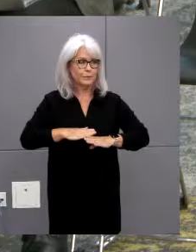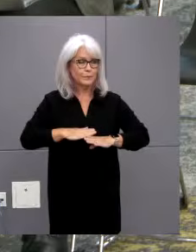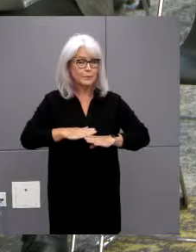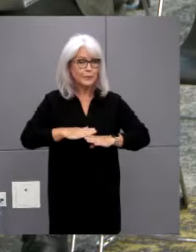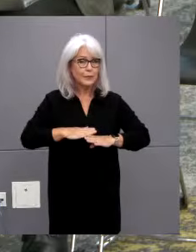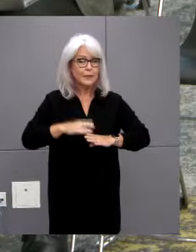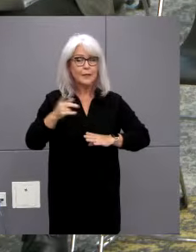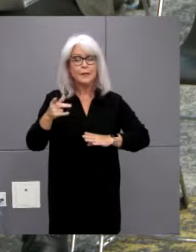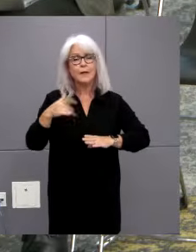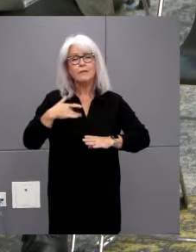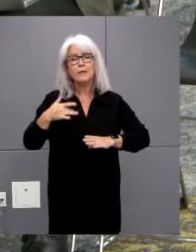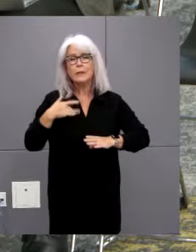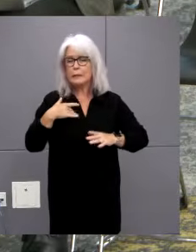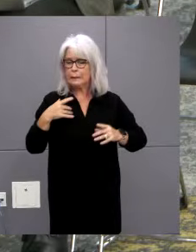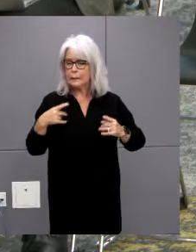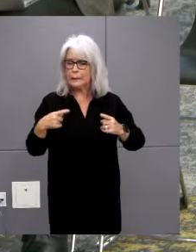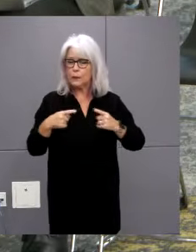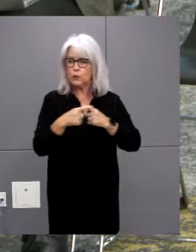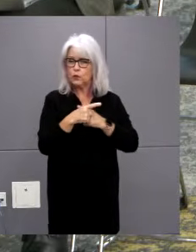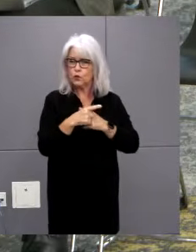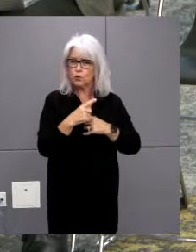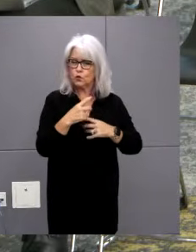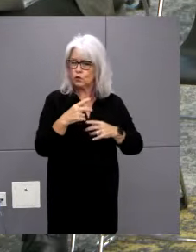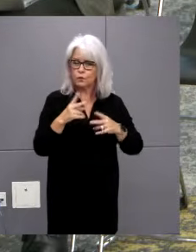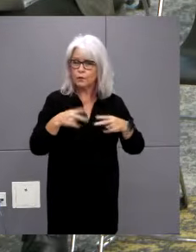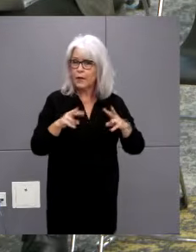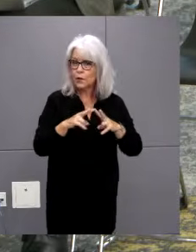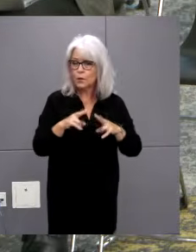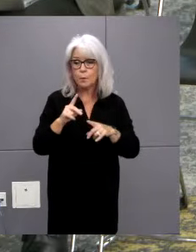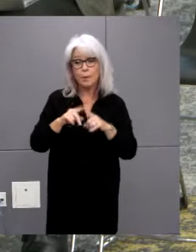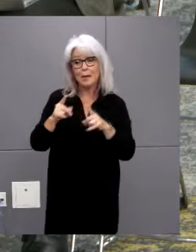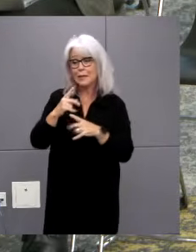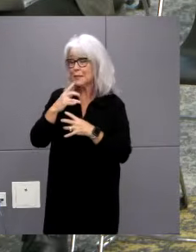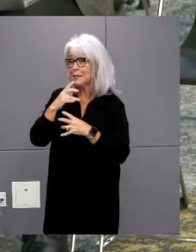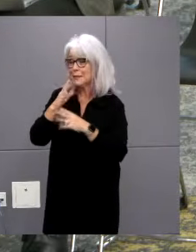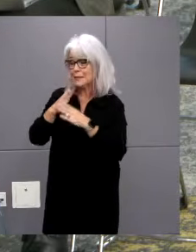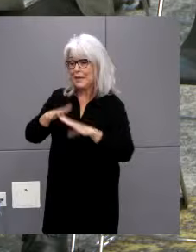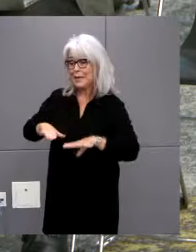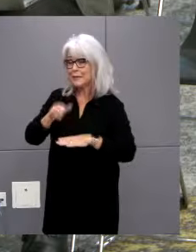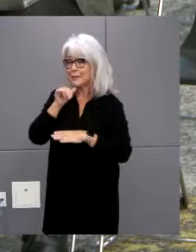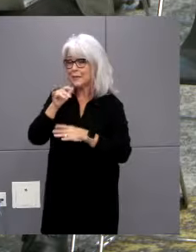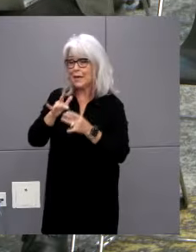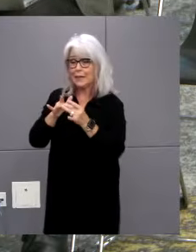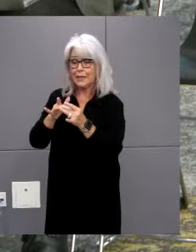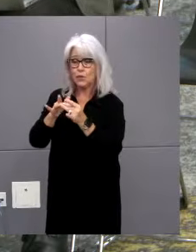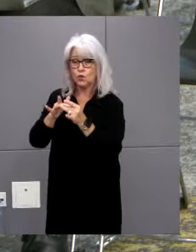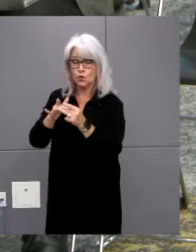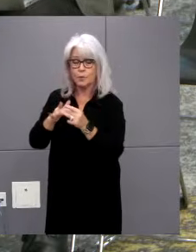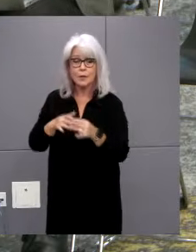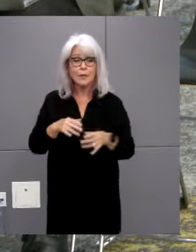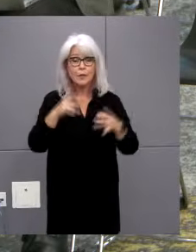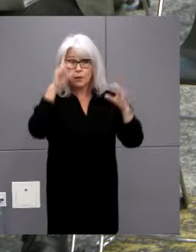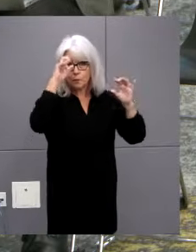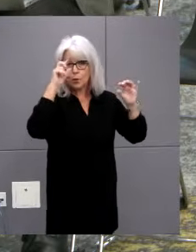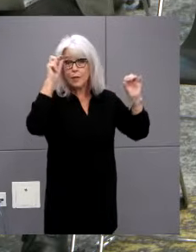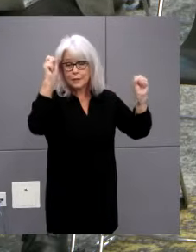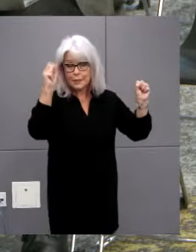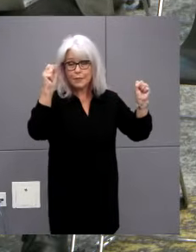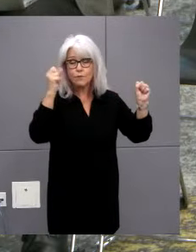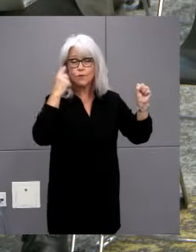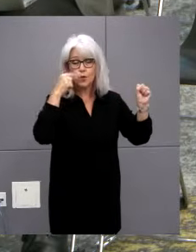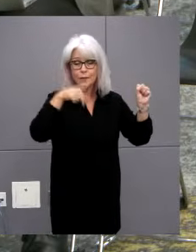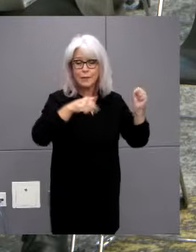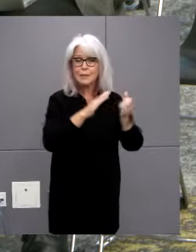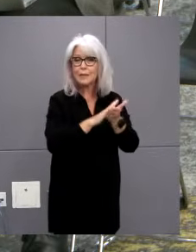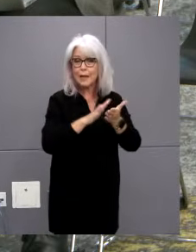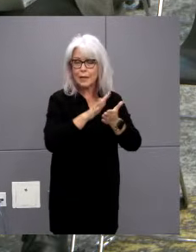controversial values. But silence is not leadership. I also want to say that the president of this college is well qualified for